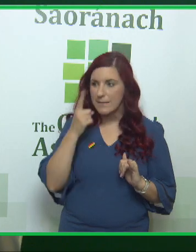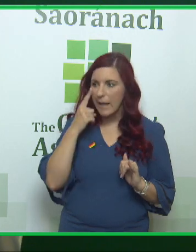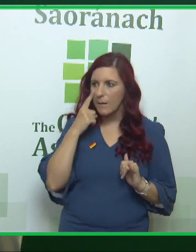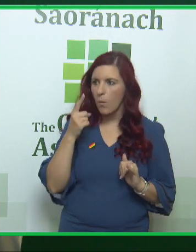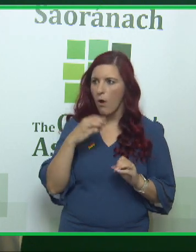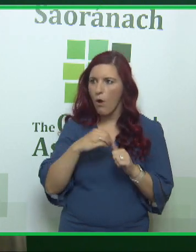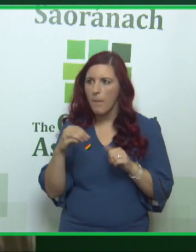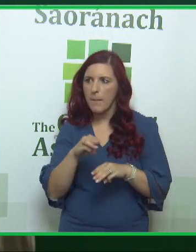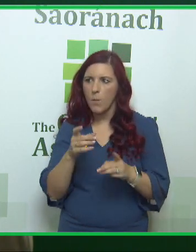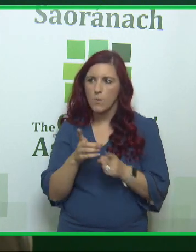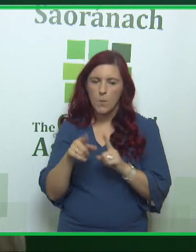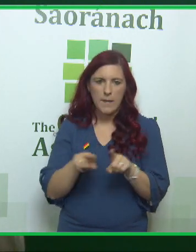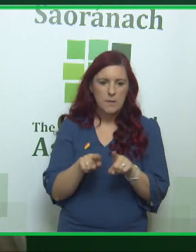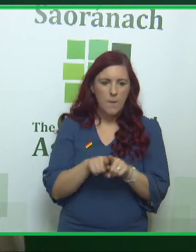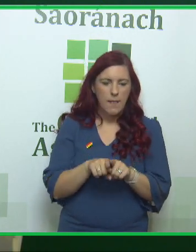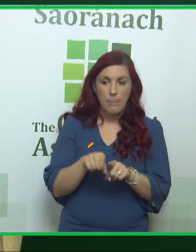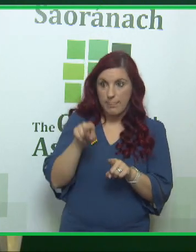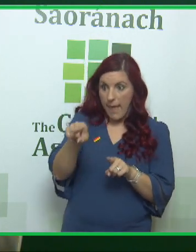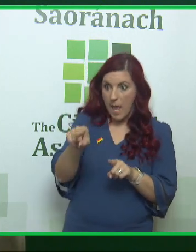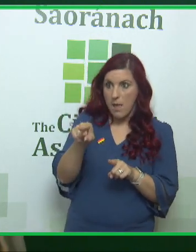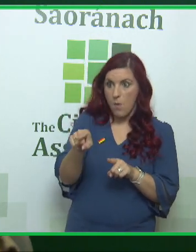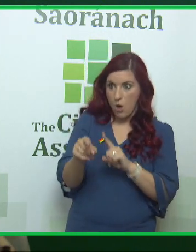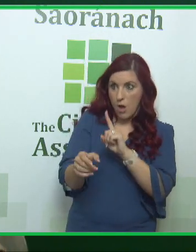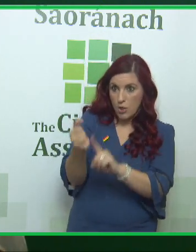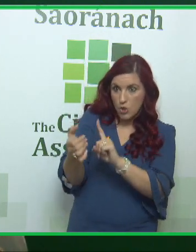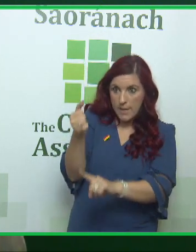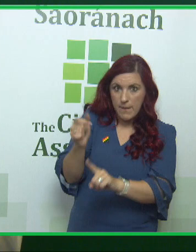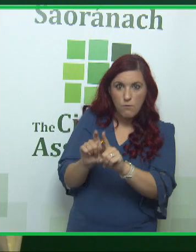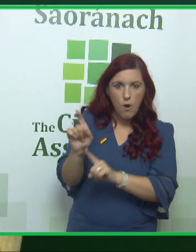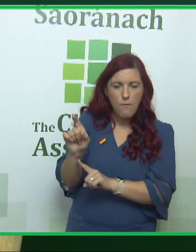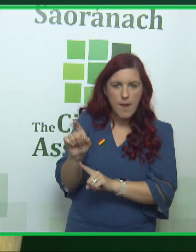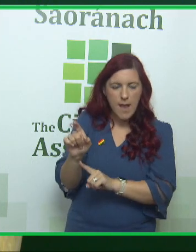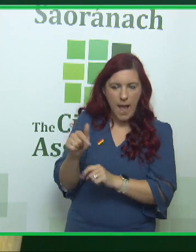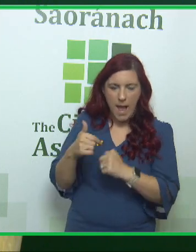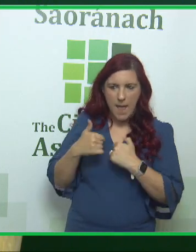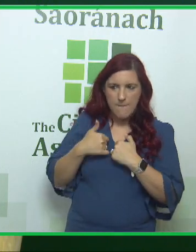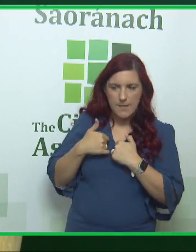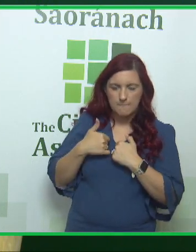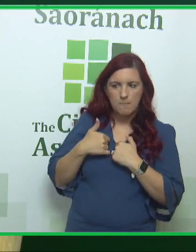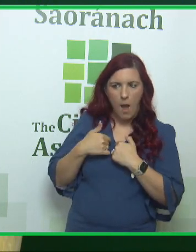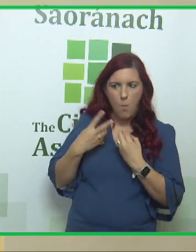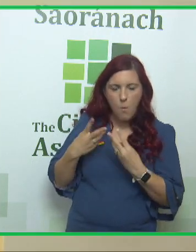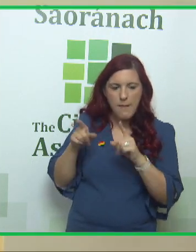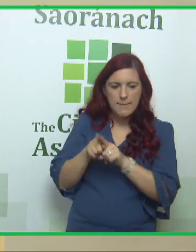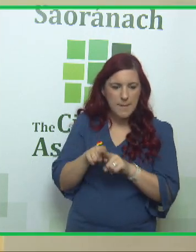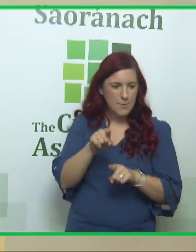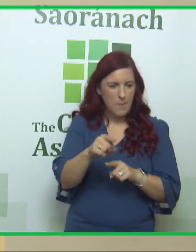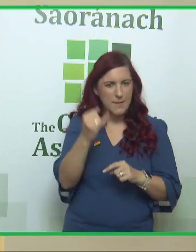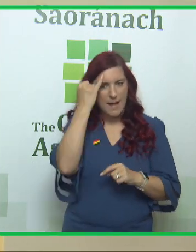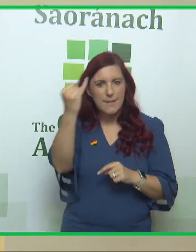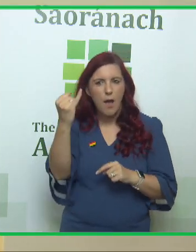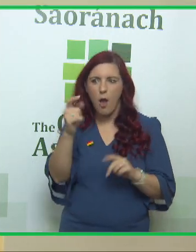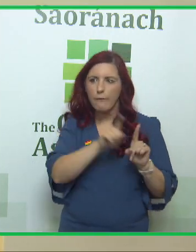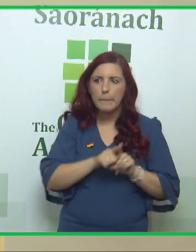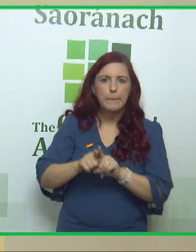doing it. That was a big, that plants the seeds. And I suppose that level of peer support and seeing that